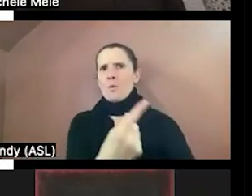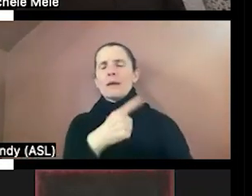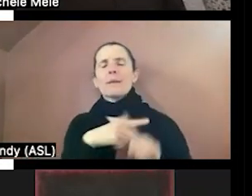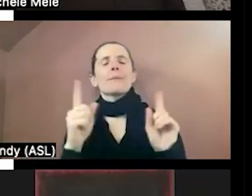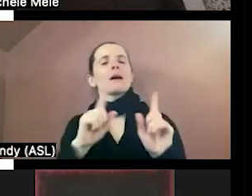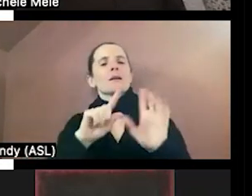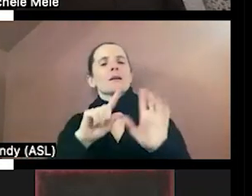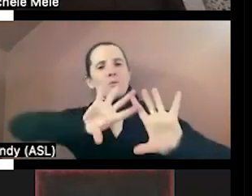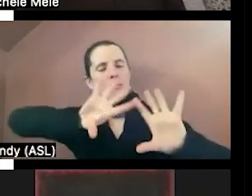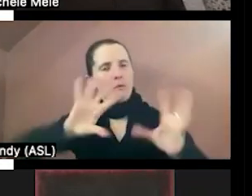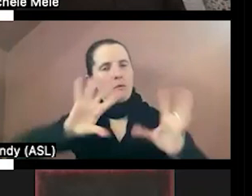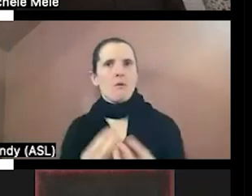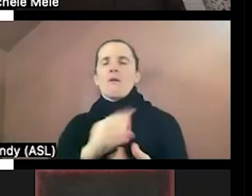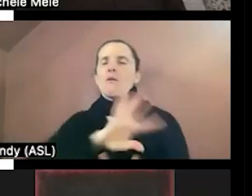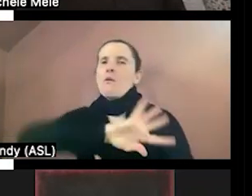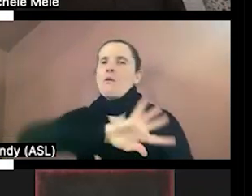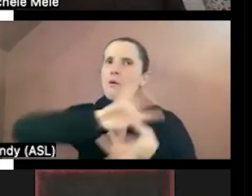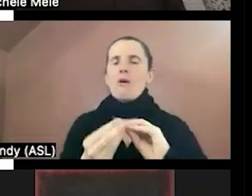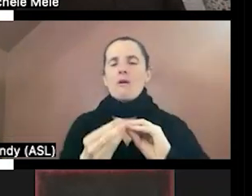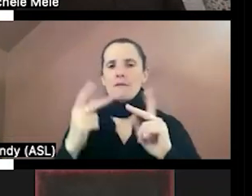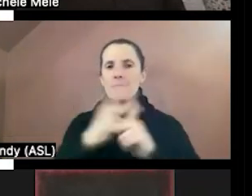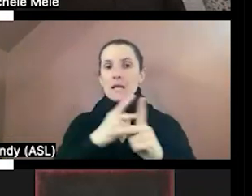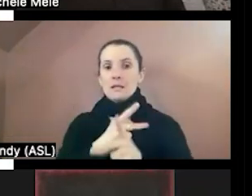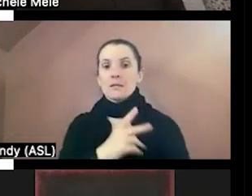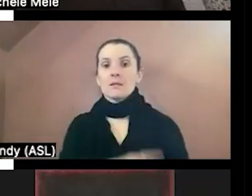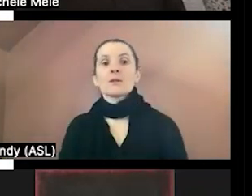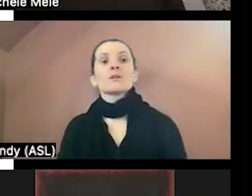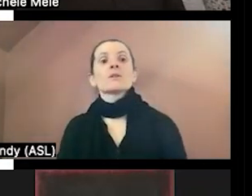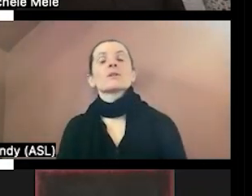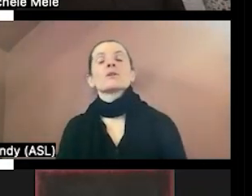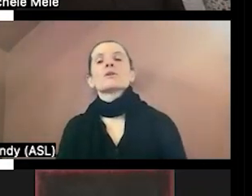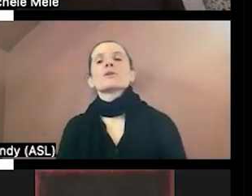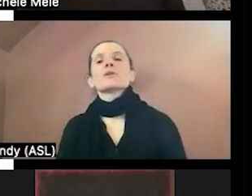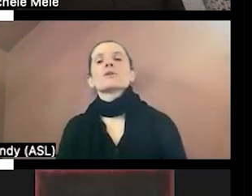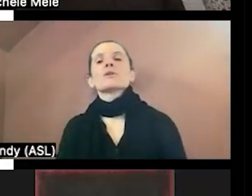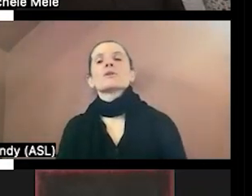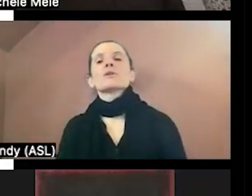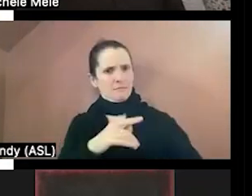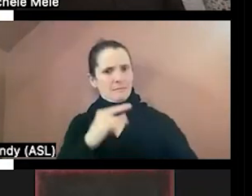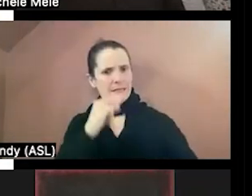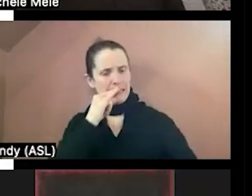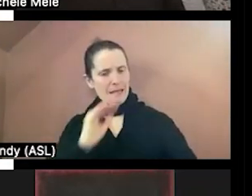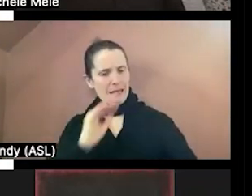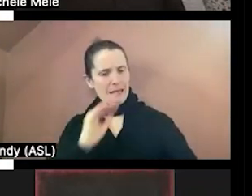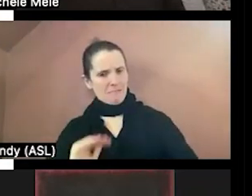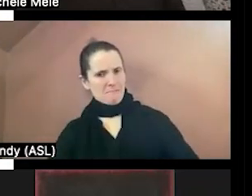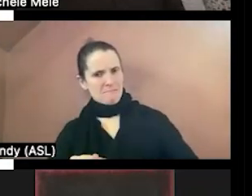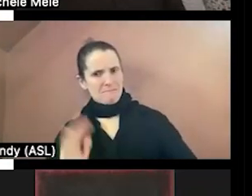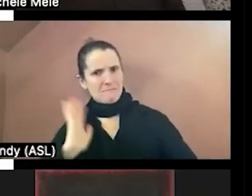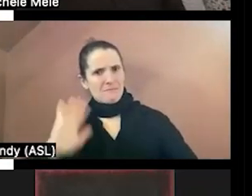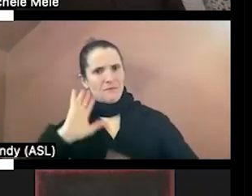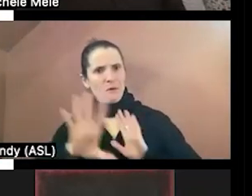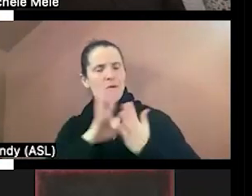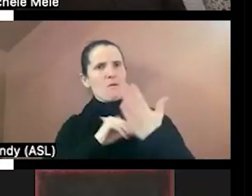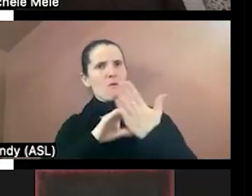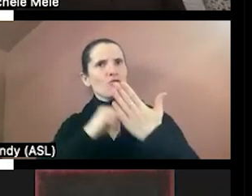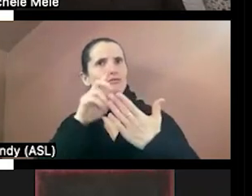kid who learned the alphabet touching gravestones had just become a champion of the Enlightenment.